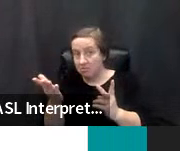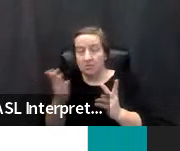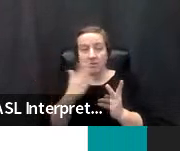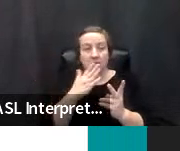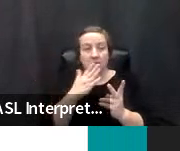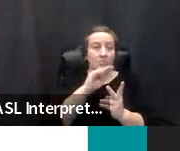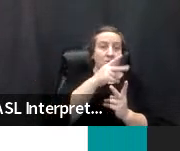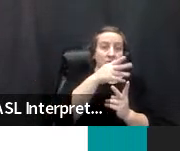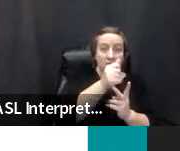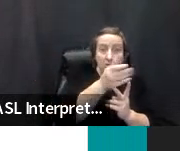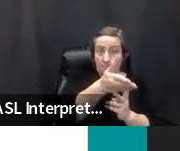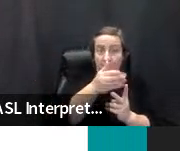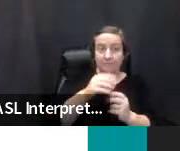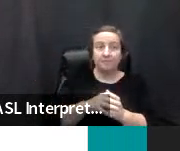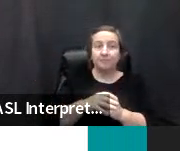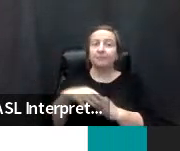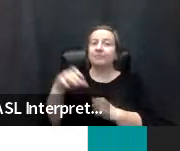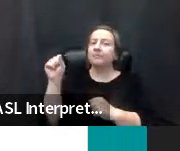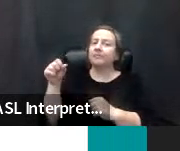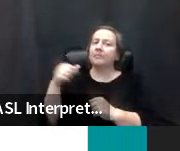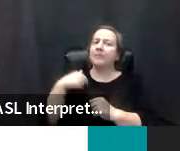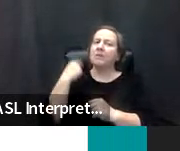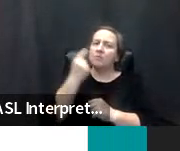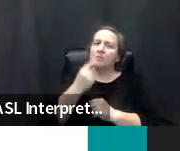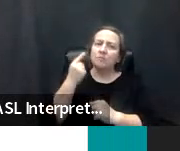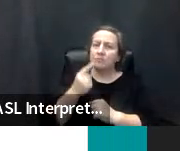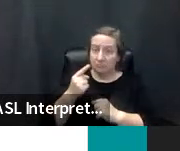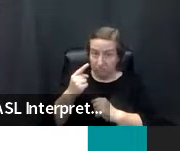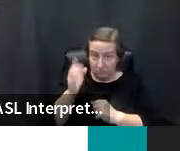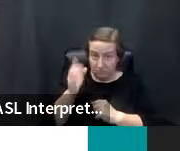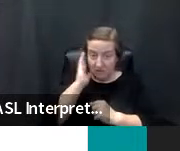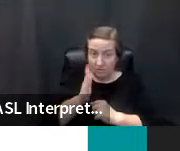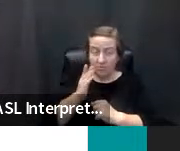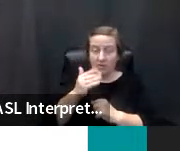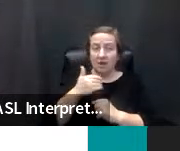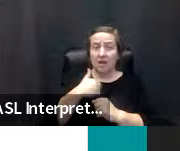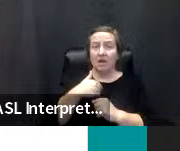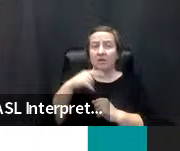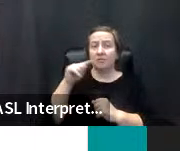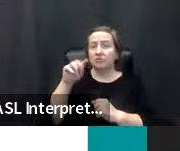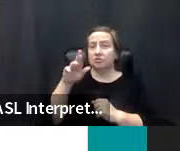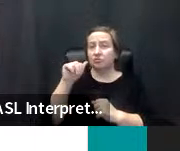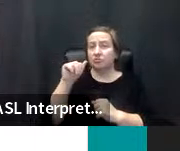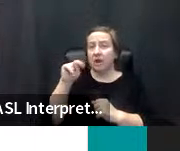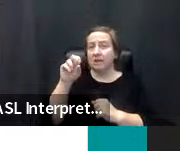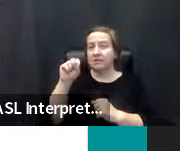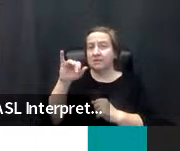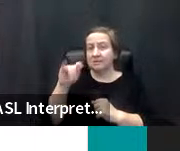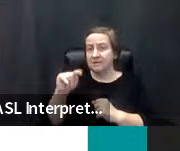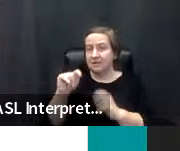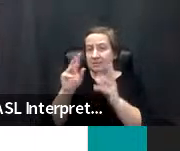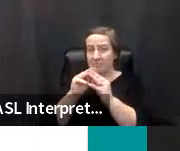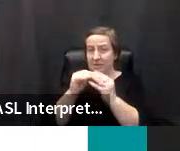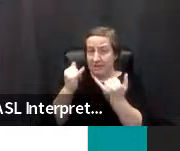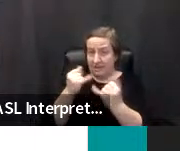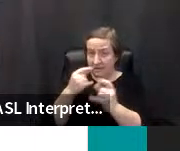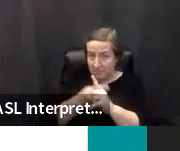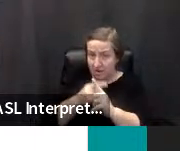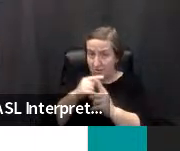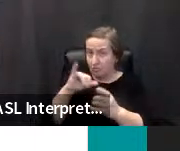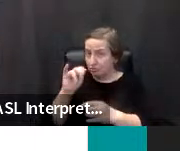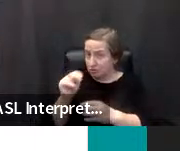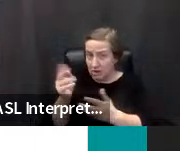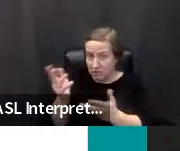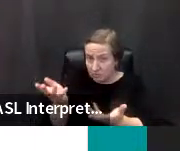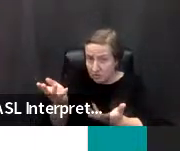Martha. Yeah, I was wondering if there was going to be a transit meeting sometime this month or in